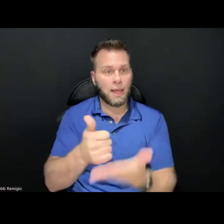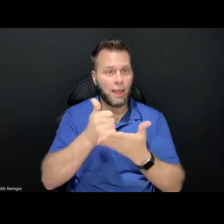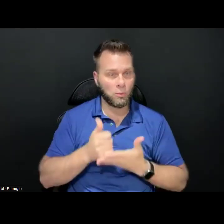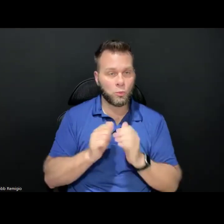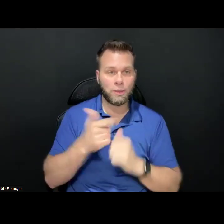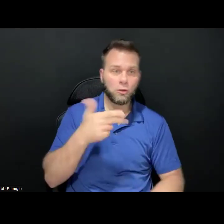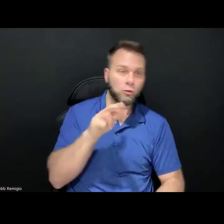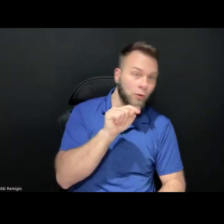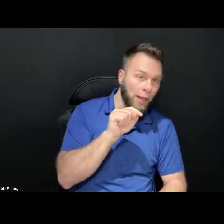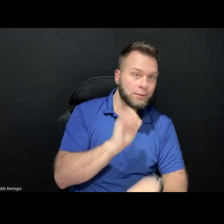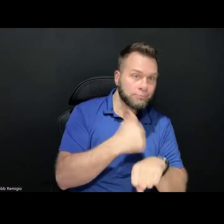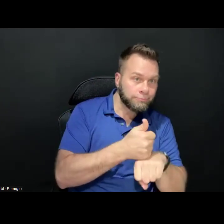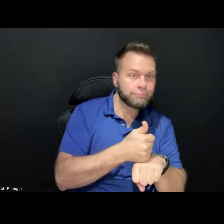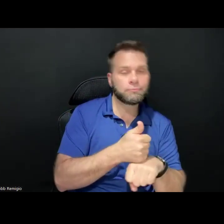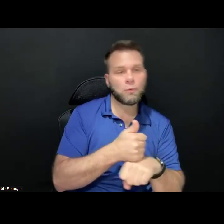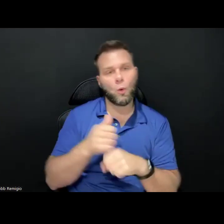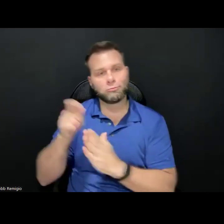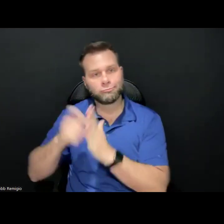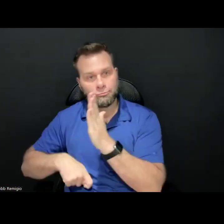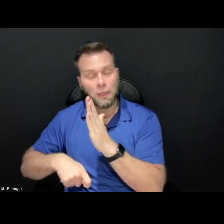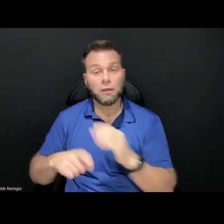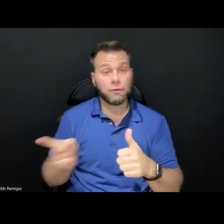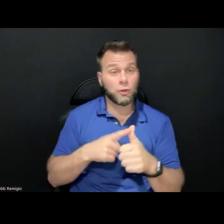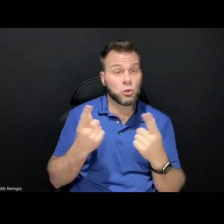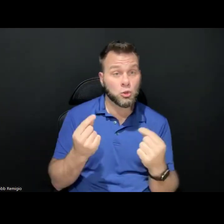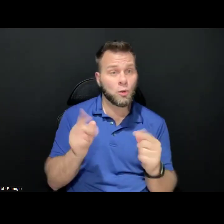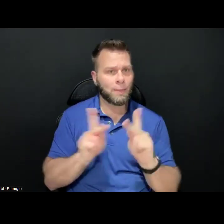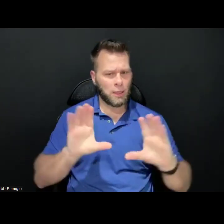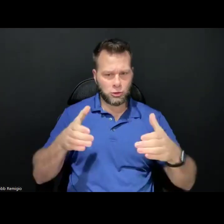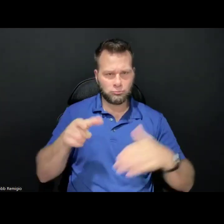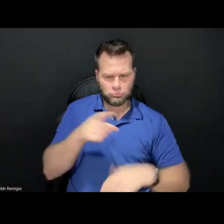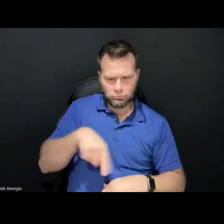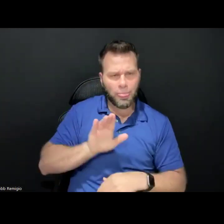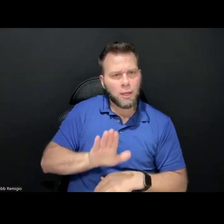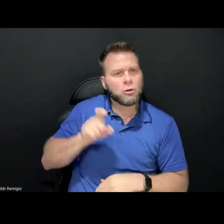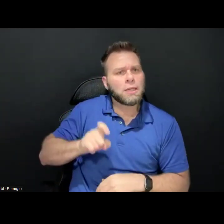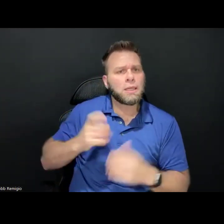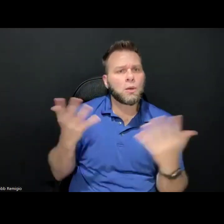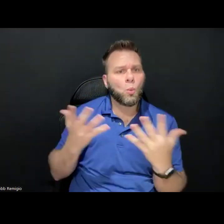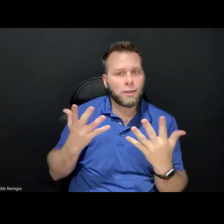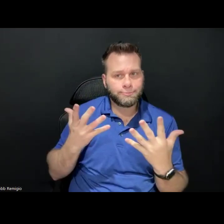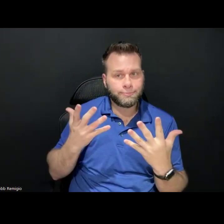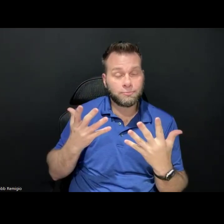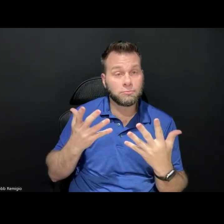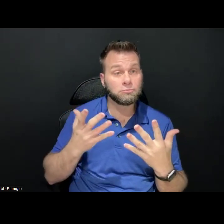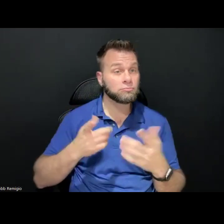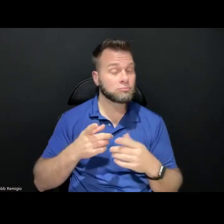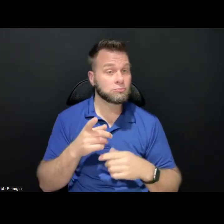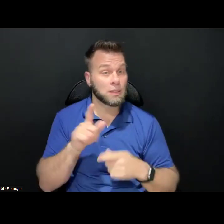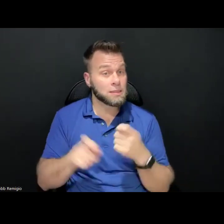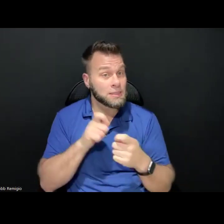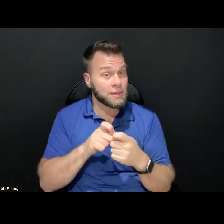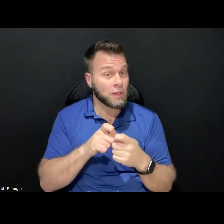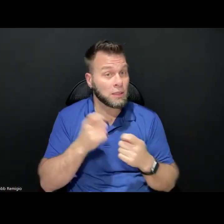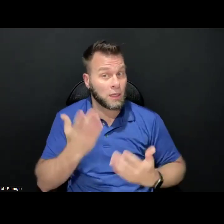making. The first is to define the population and the need. And in specific regard to a